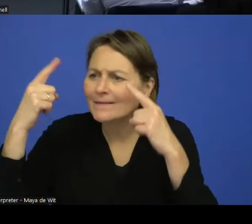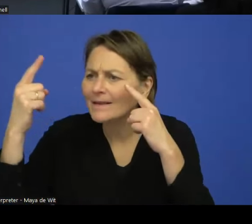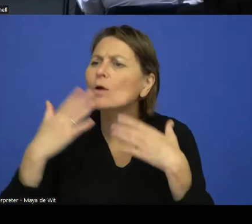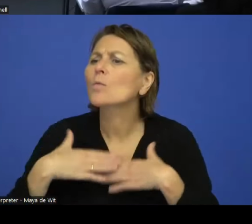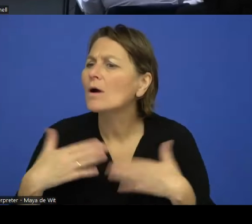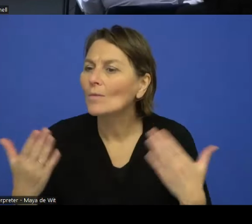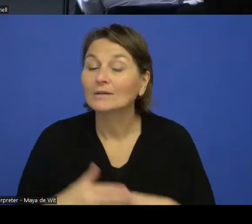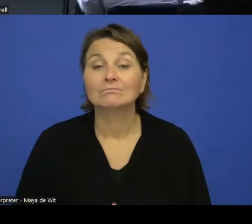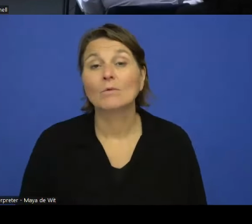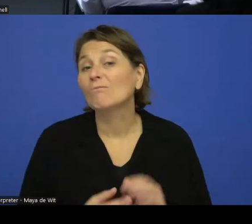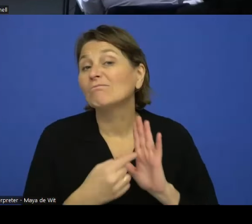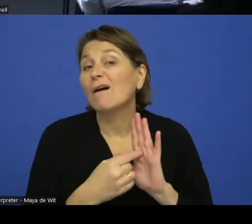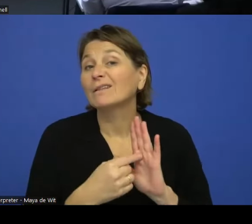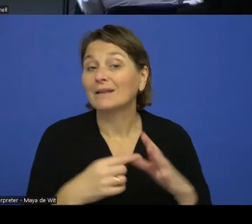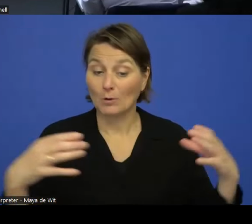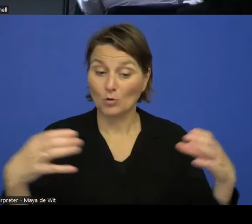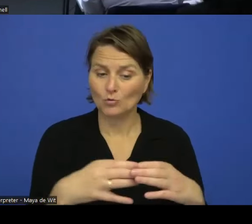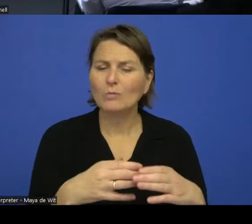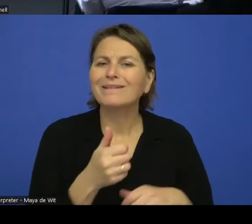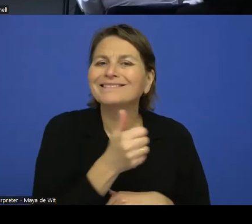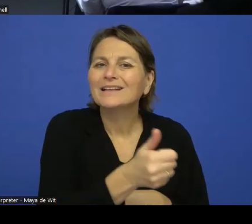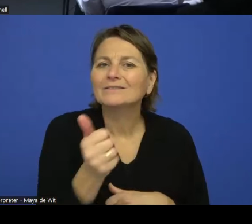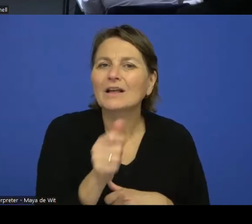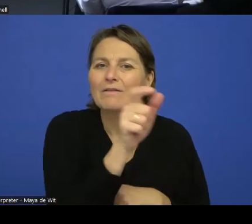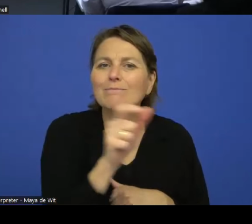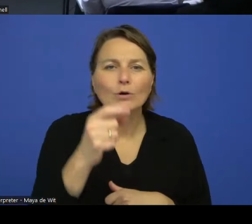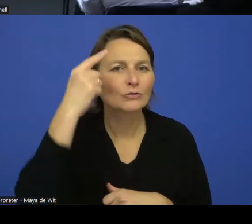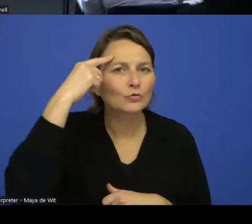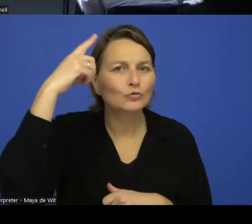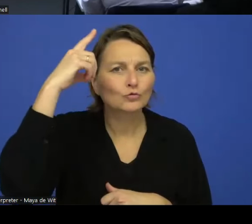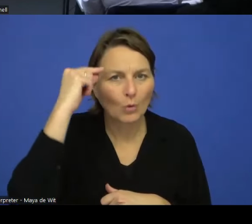try things out, give us feedback and comment on it.